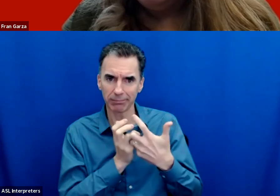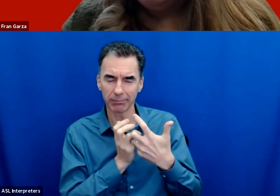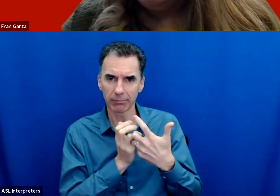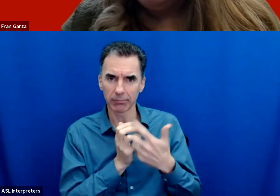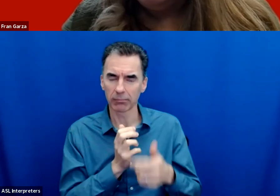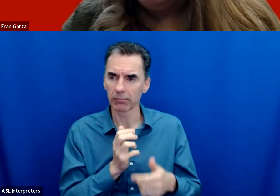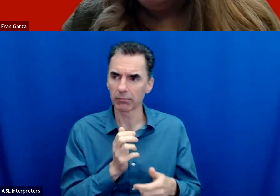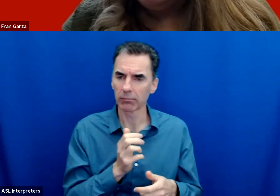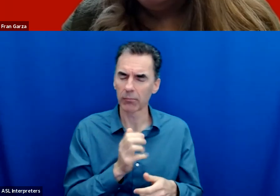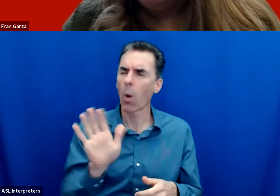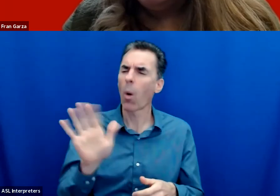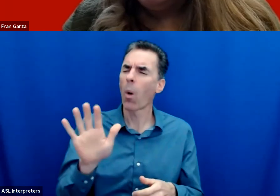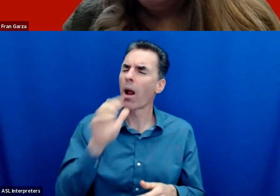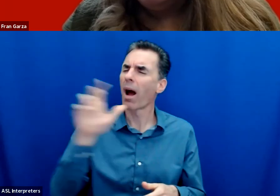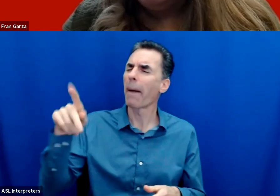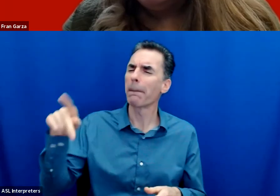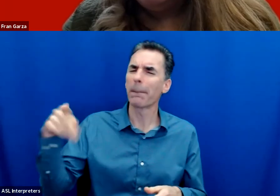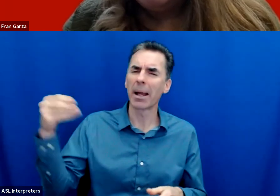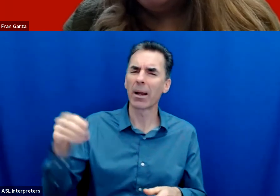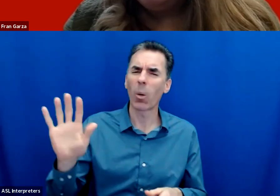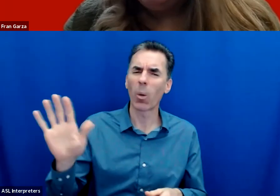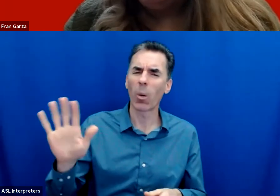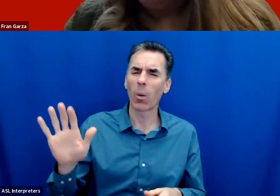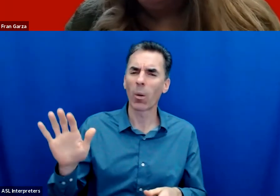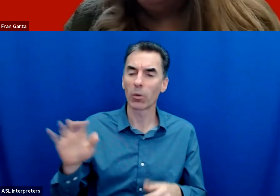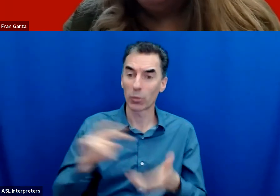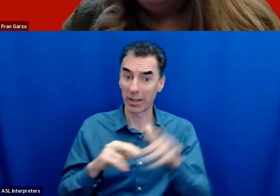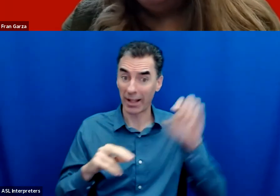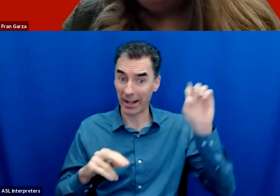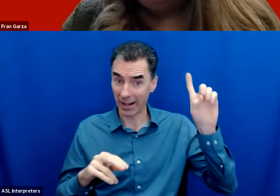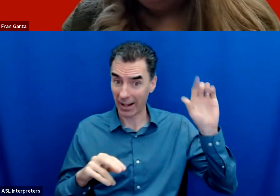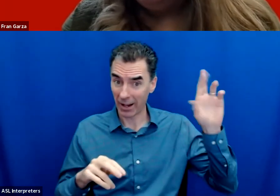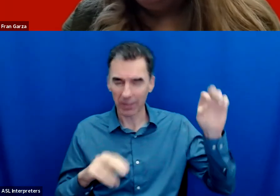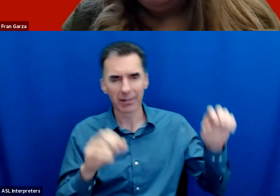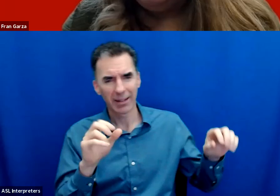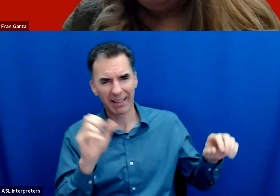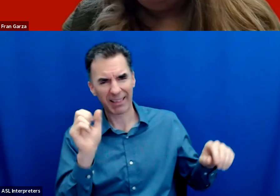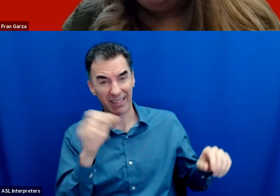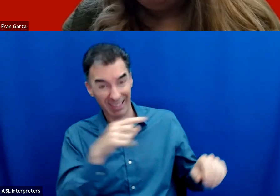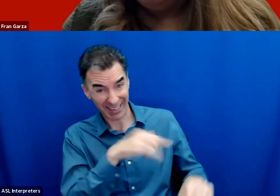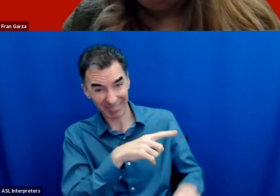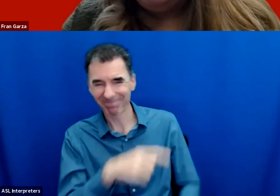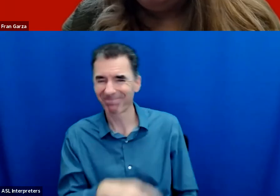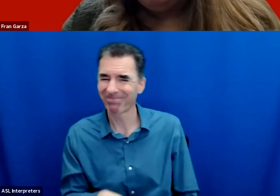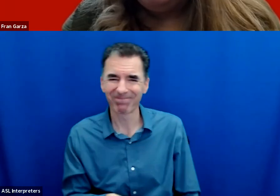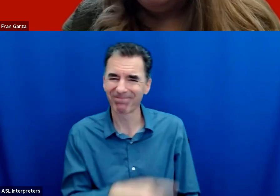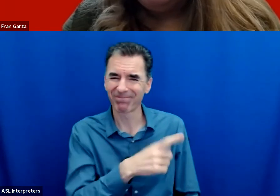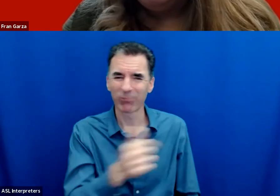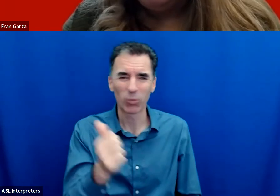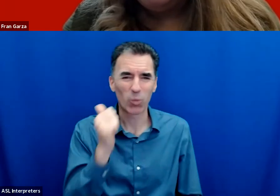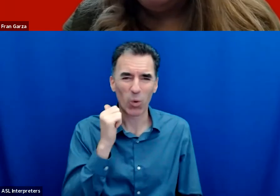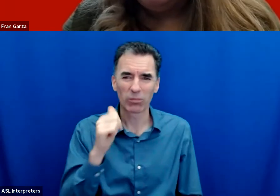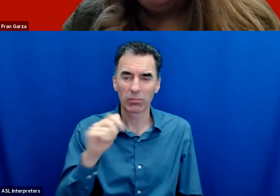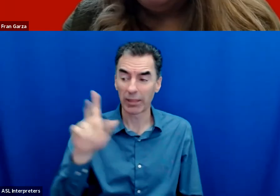have Kaiser pay. I know that, but I mean, Have EdCare. have EdCare cover it. Yeah, they won't pick up any